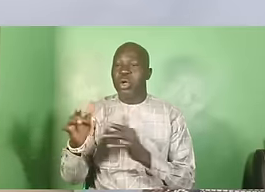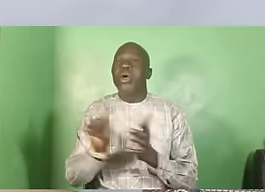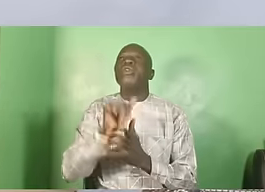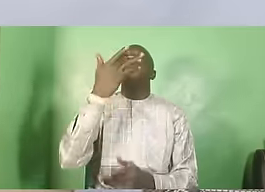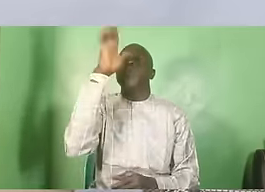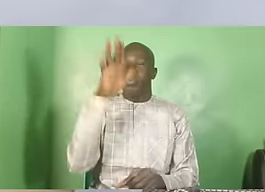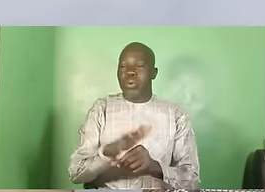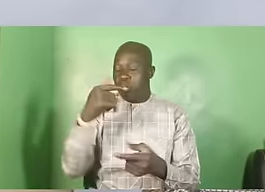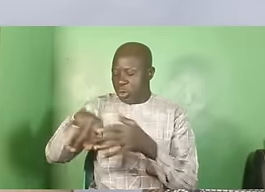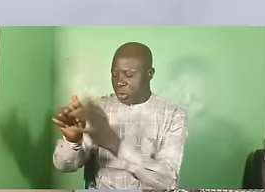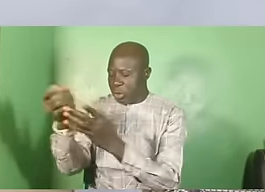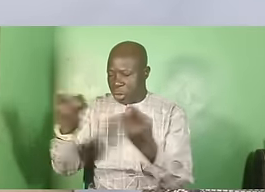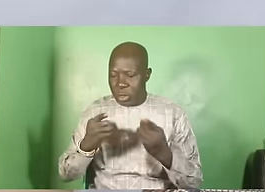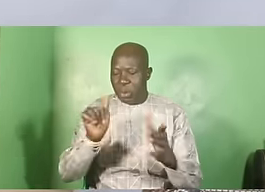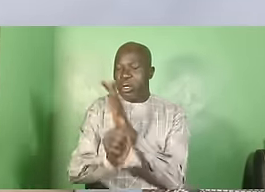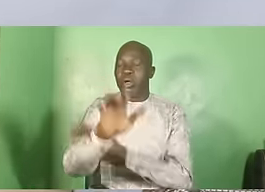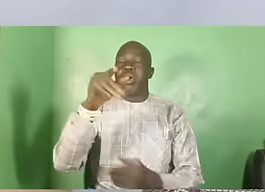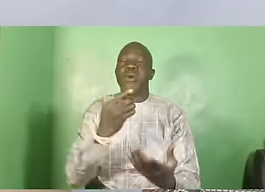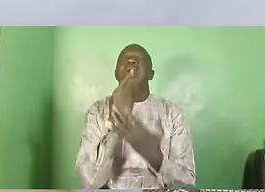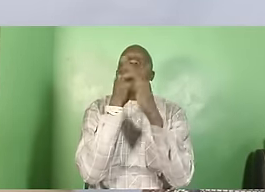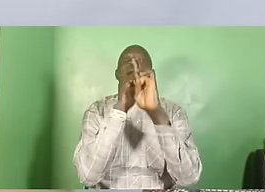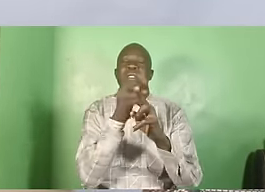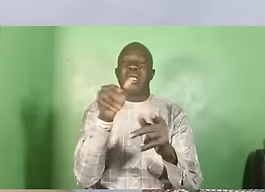Jesus. Your determination. Oh, my science.